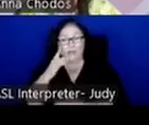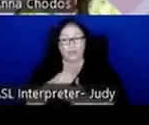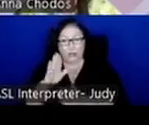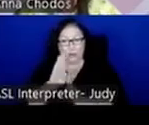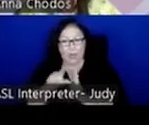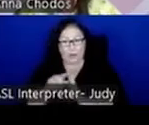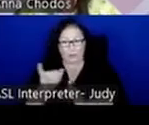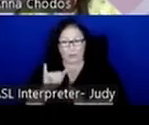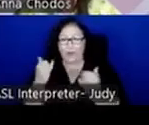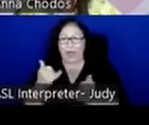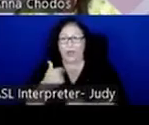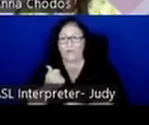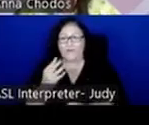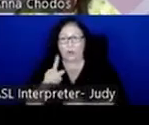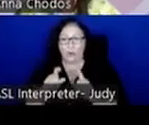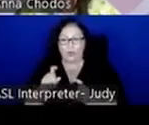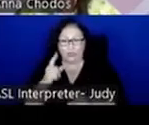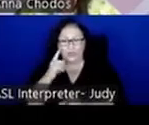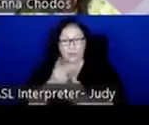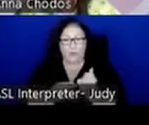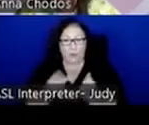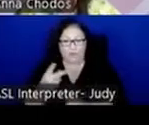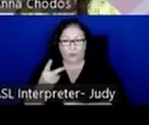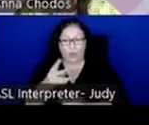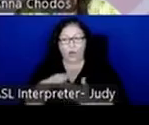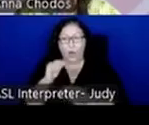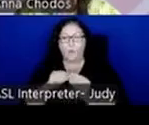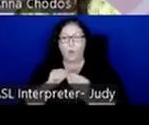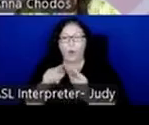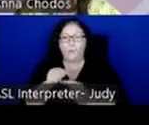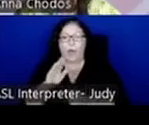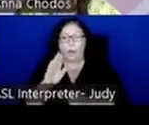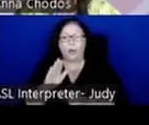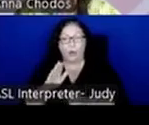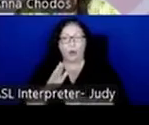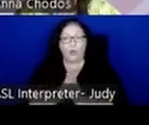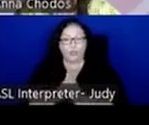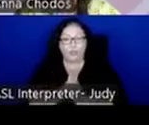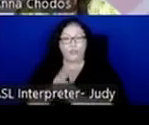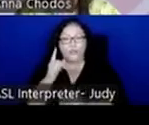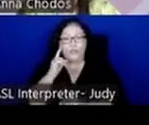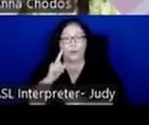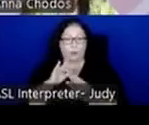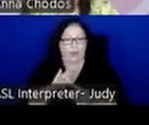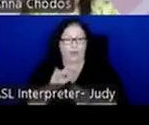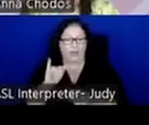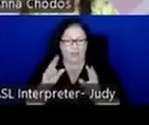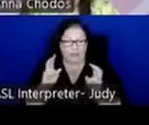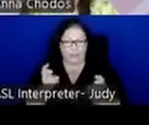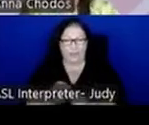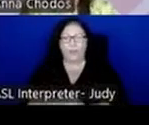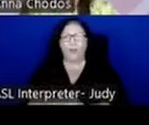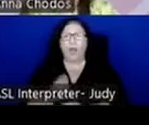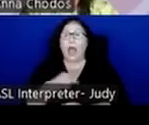questions for the both of you to learn more about your initiatives related to this topic. So our first question is,